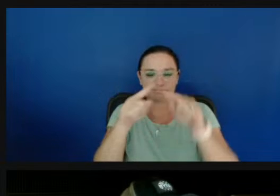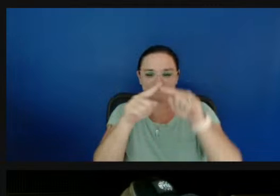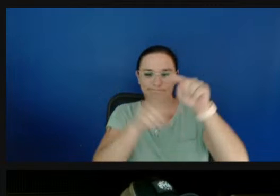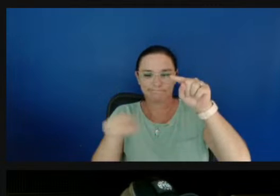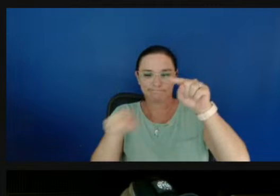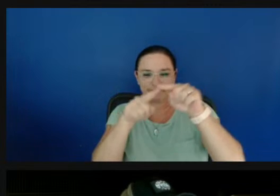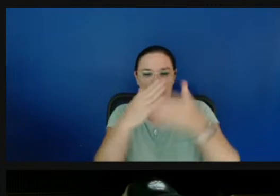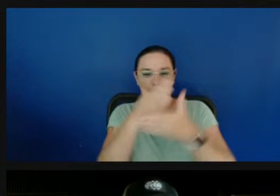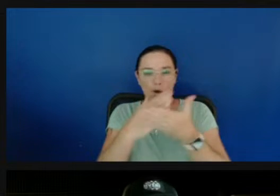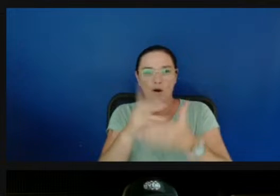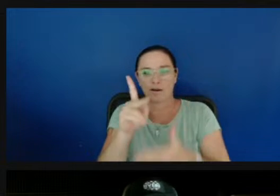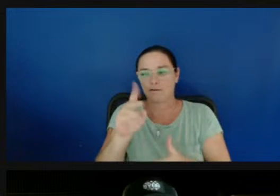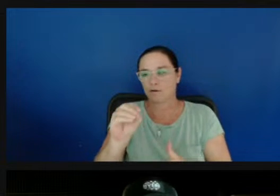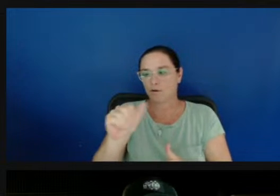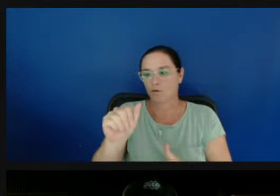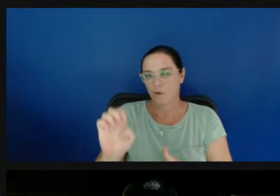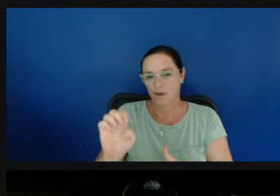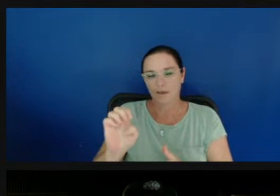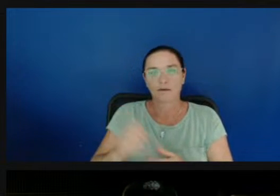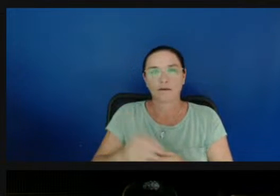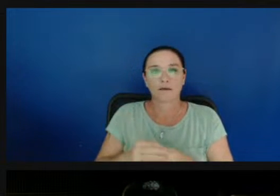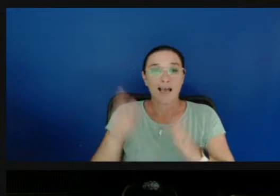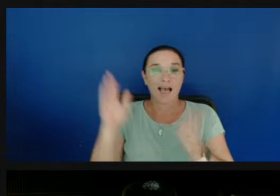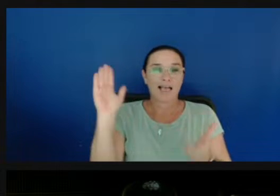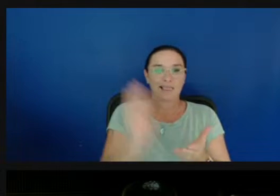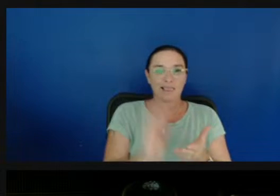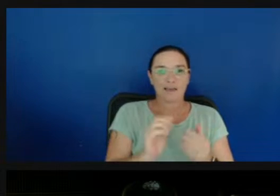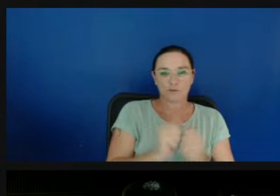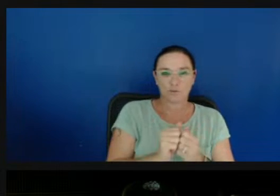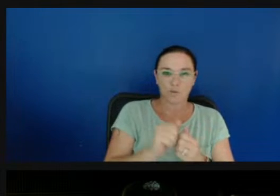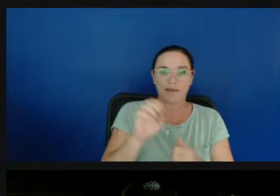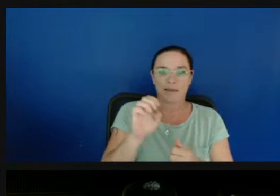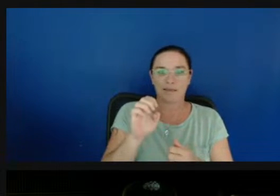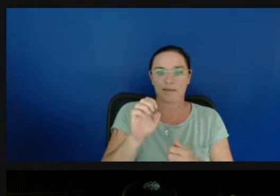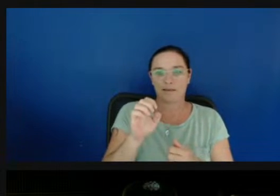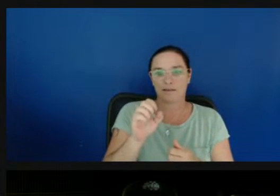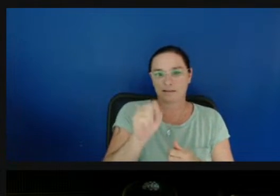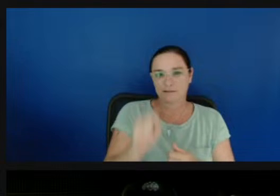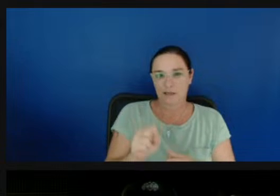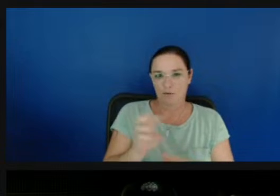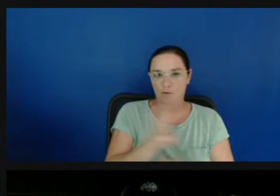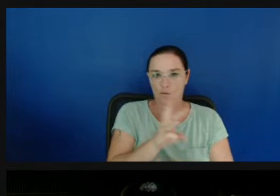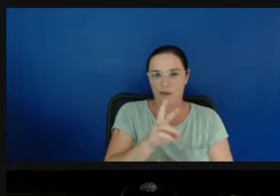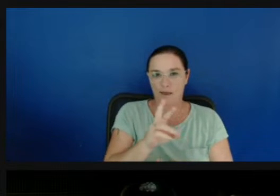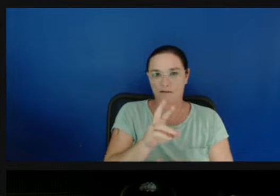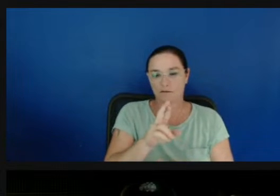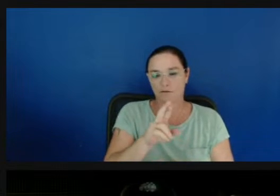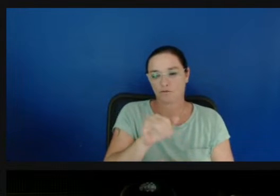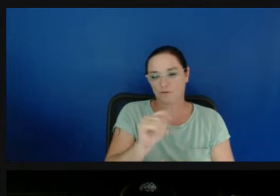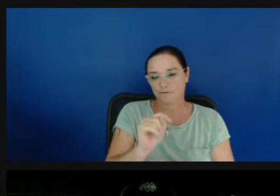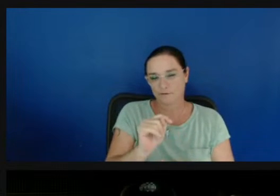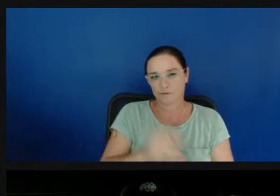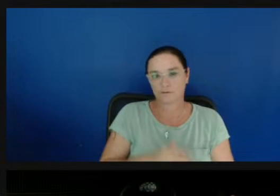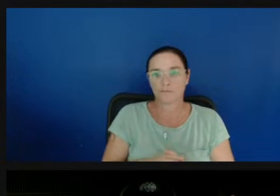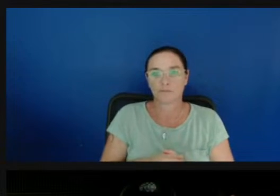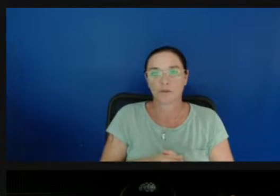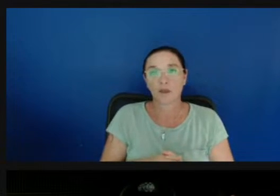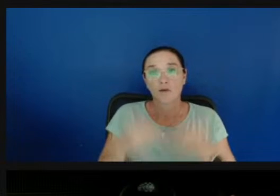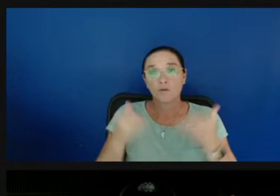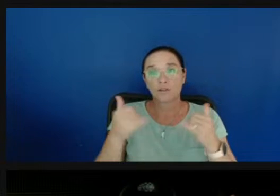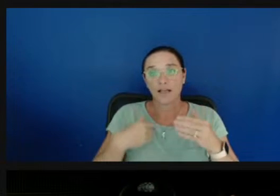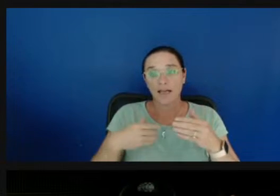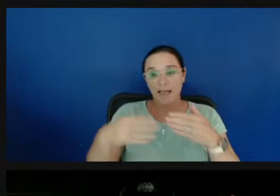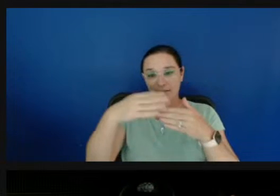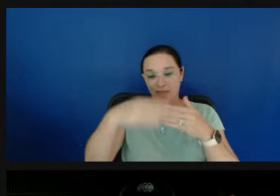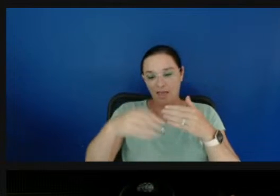And very few earthquakes in the Southwest Rift over here this past week. We still have the ongoing earthquakes under the south flank. That's